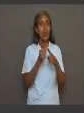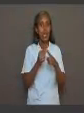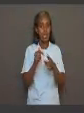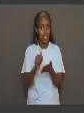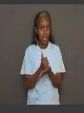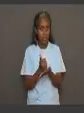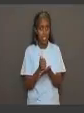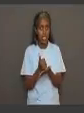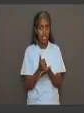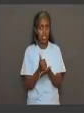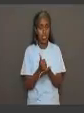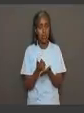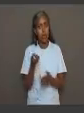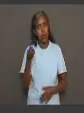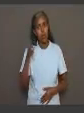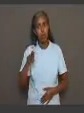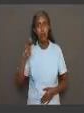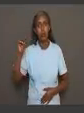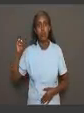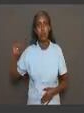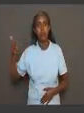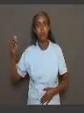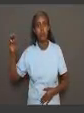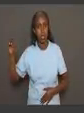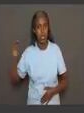average rather than mean.